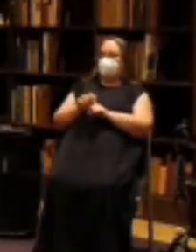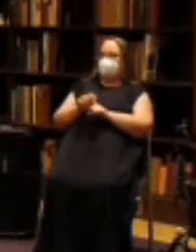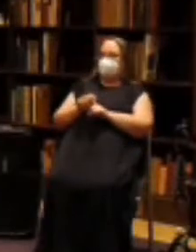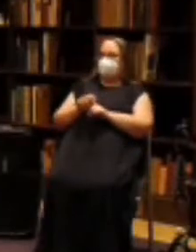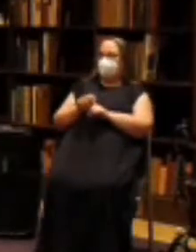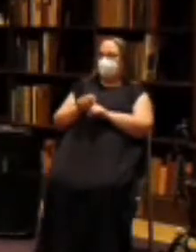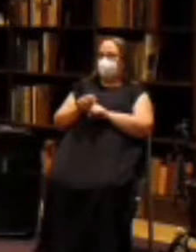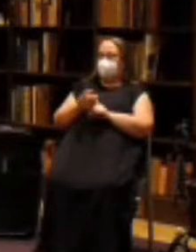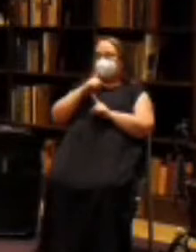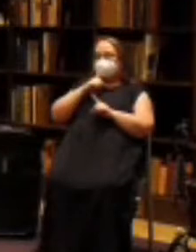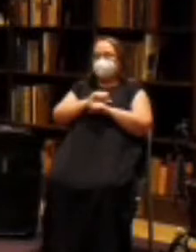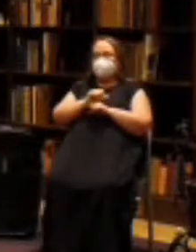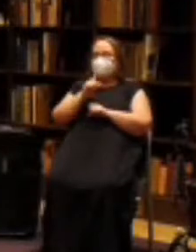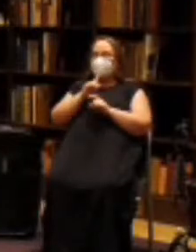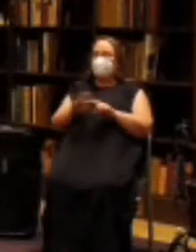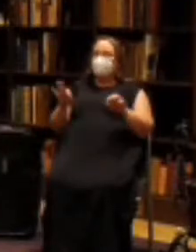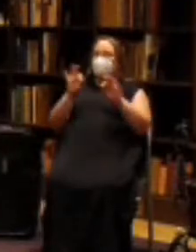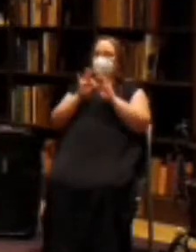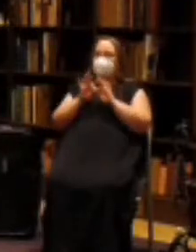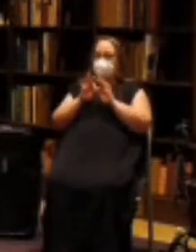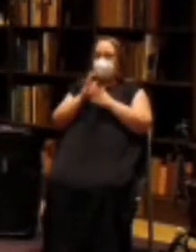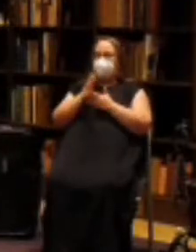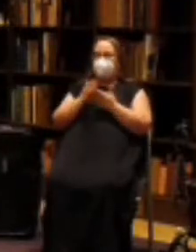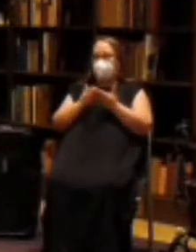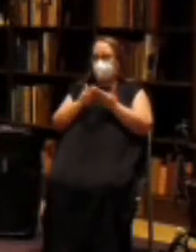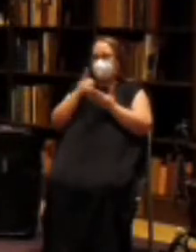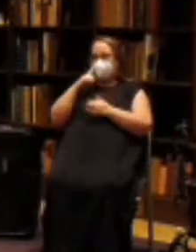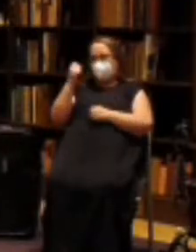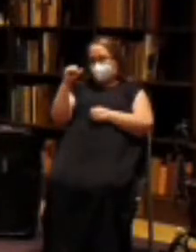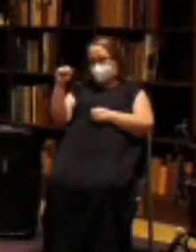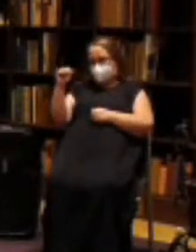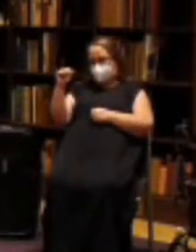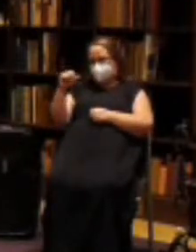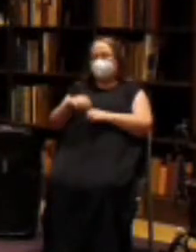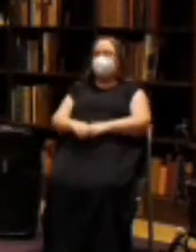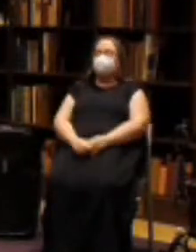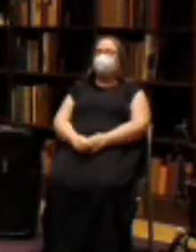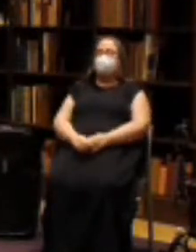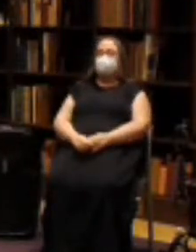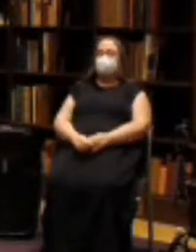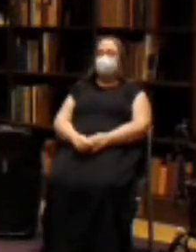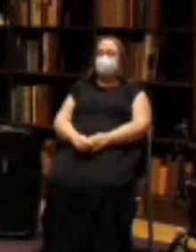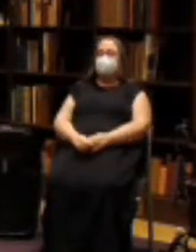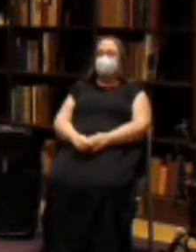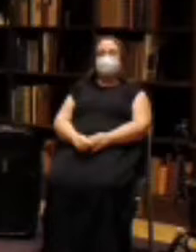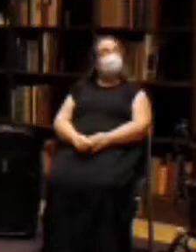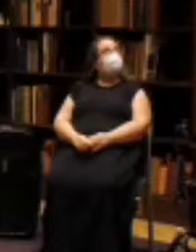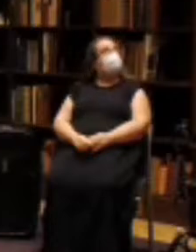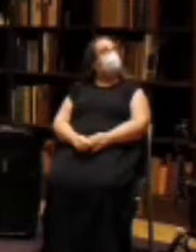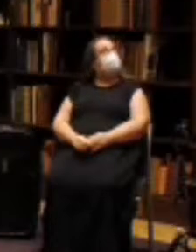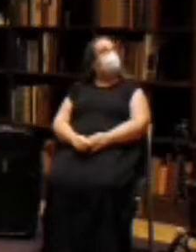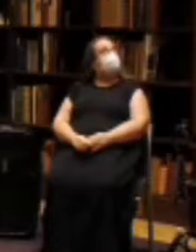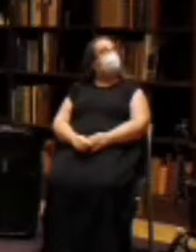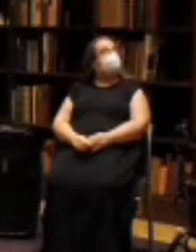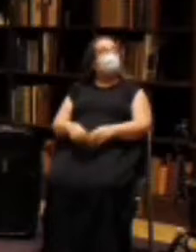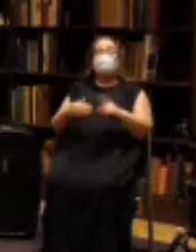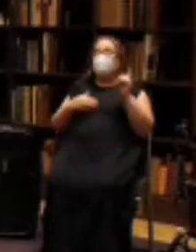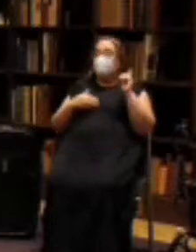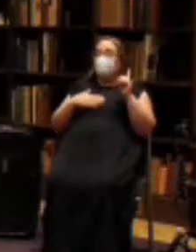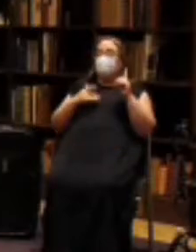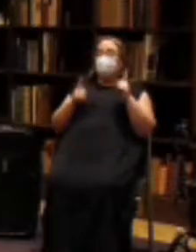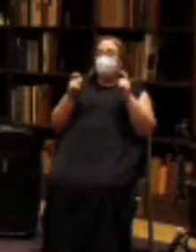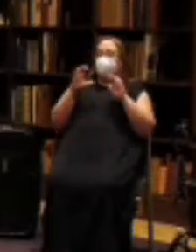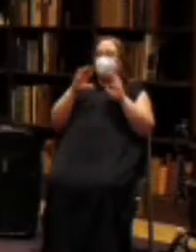was actually a really important site for activism? So this is sort of the my sort of big picture